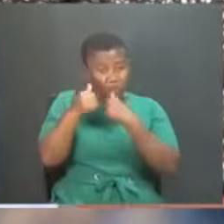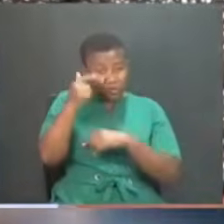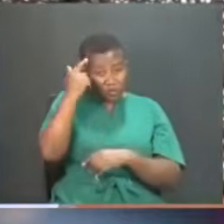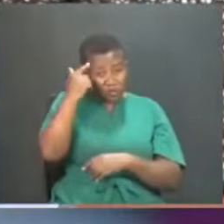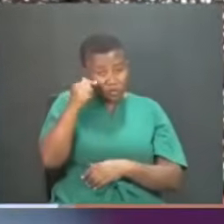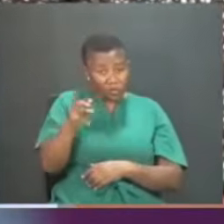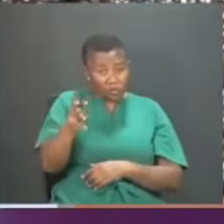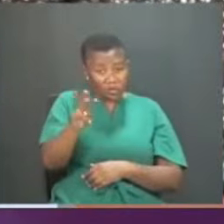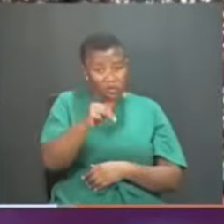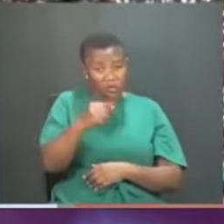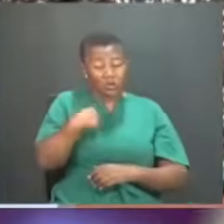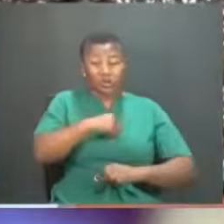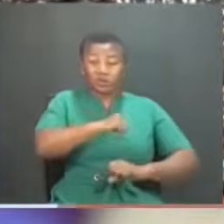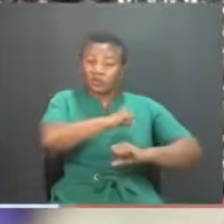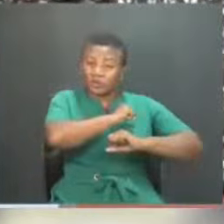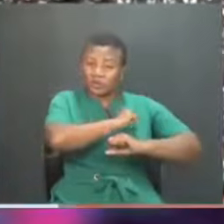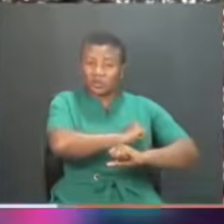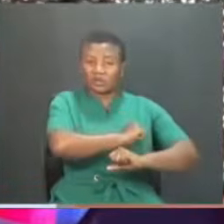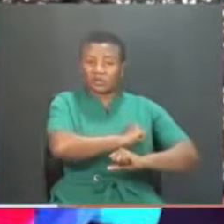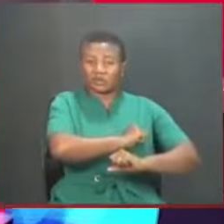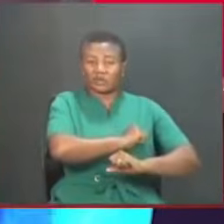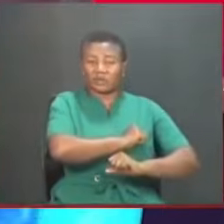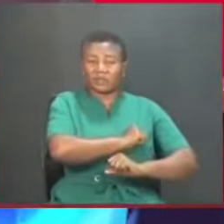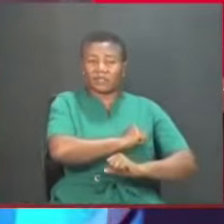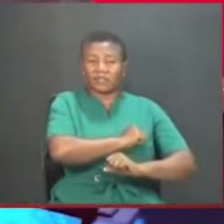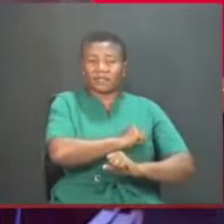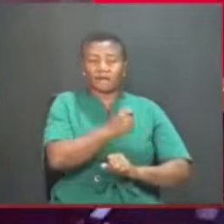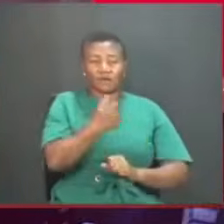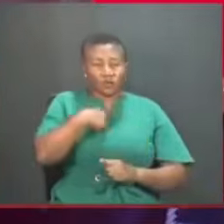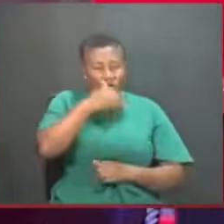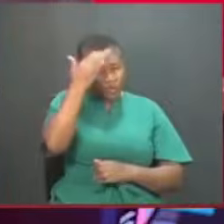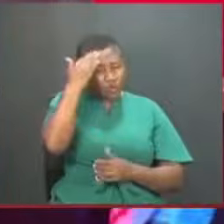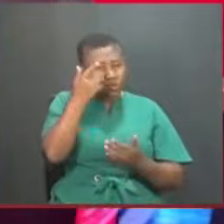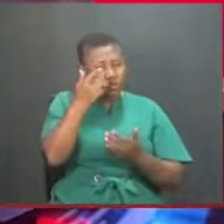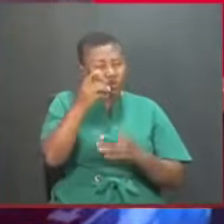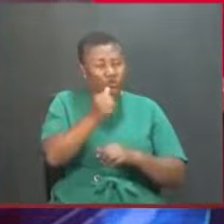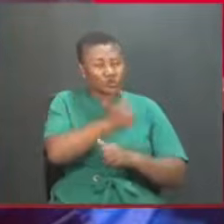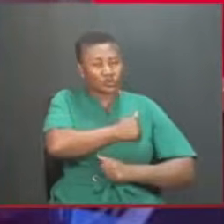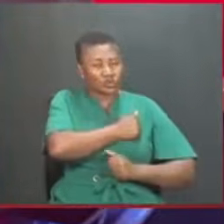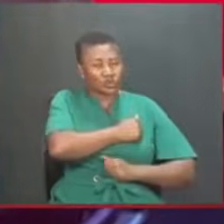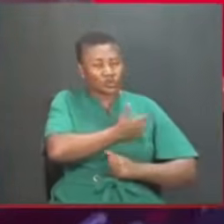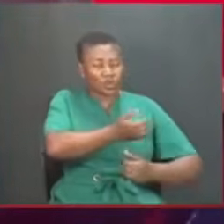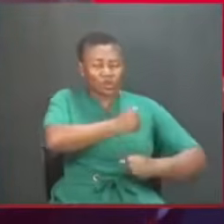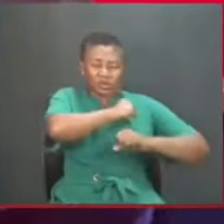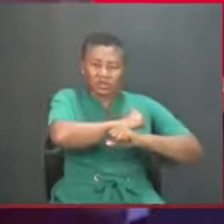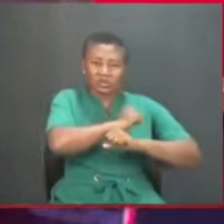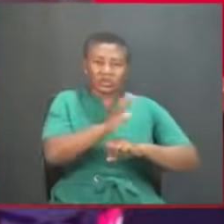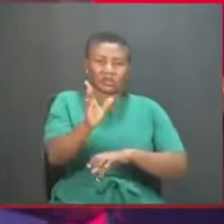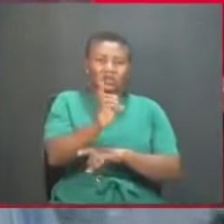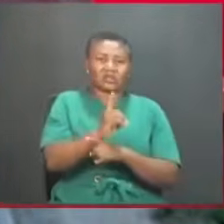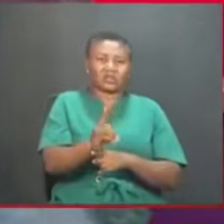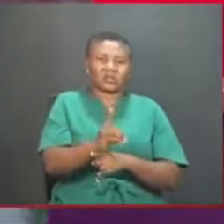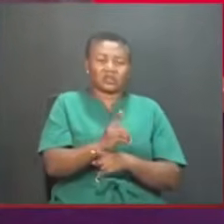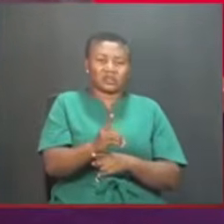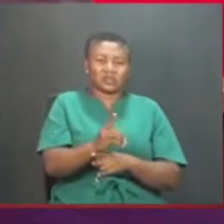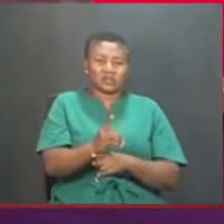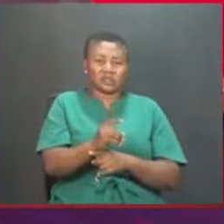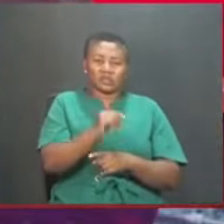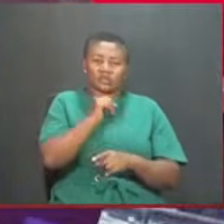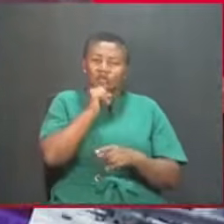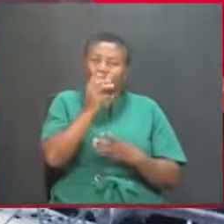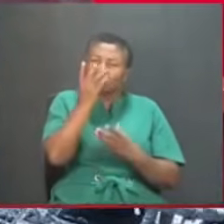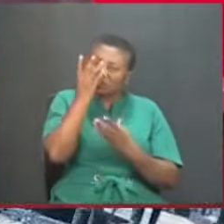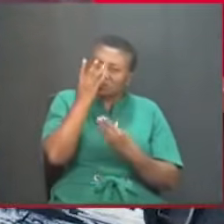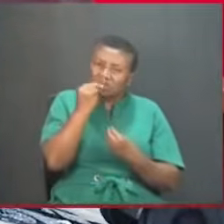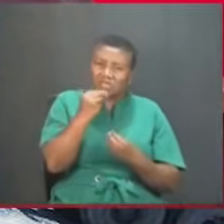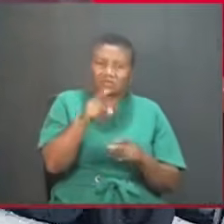we are all protected. You know what they do. They decide not to sleep like the police